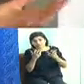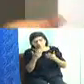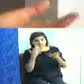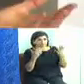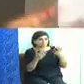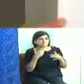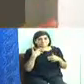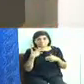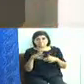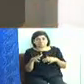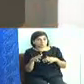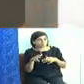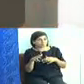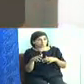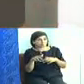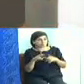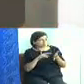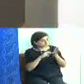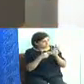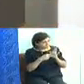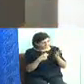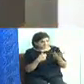totally didn't intend.